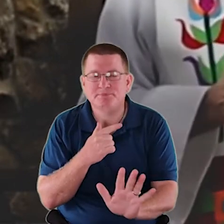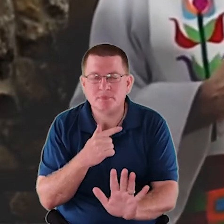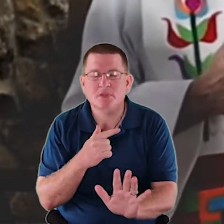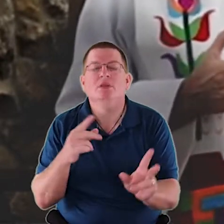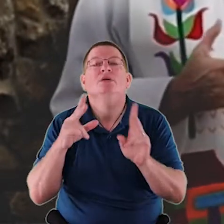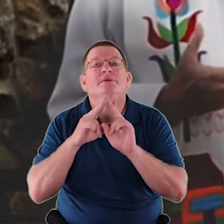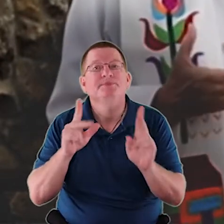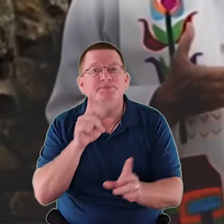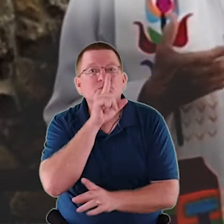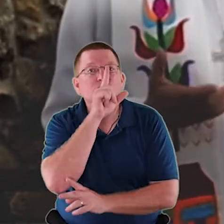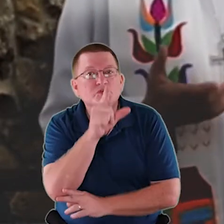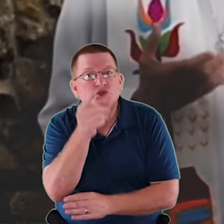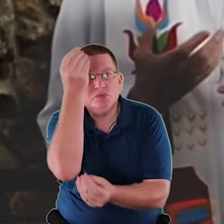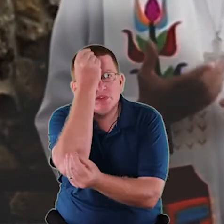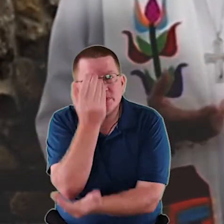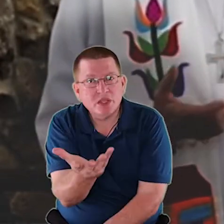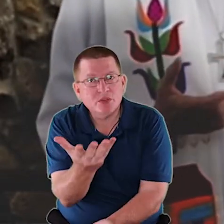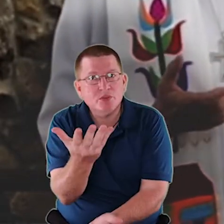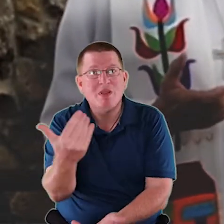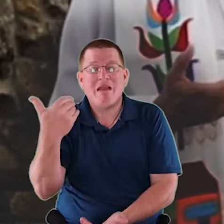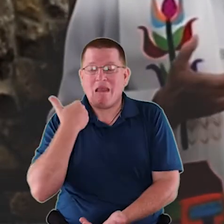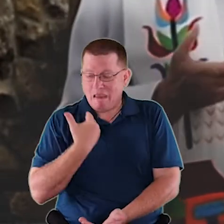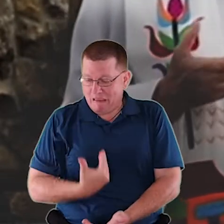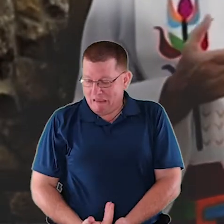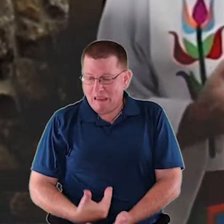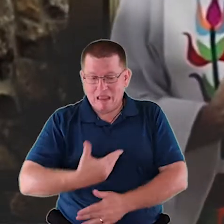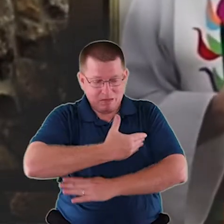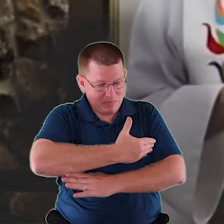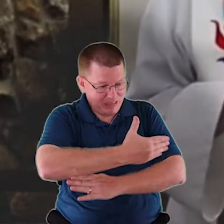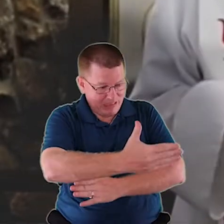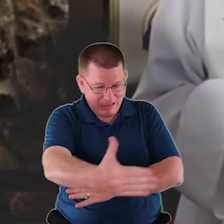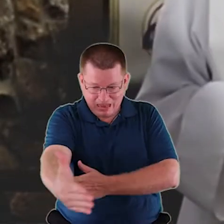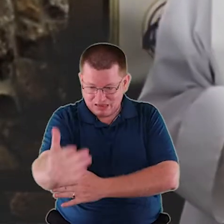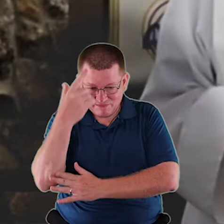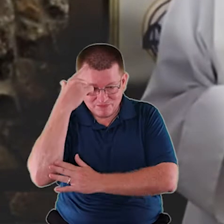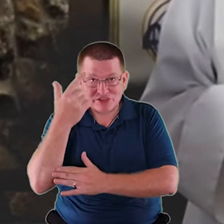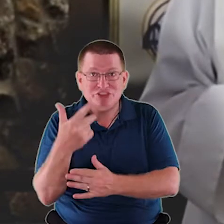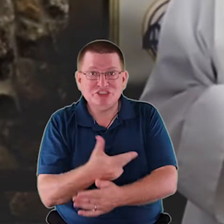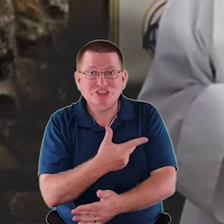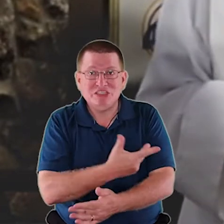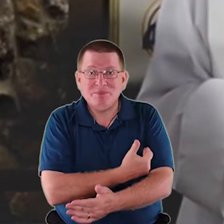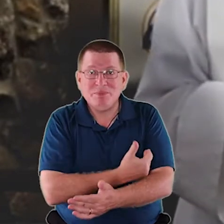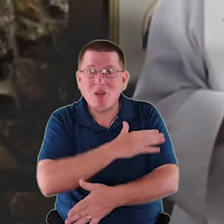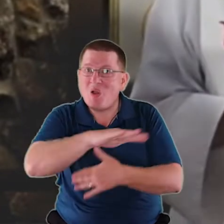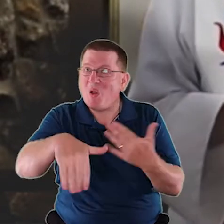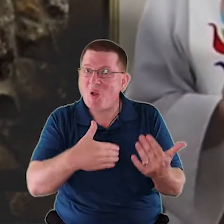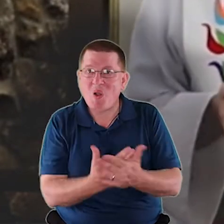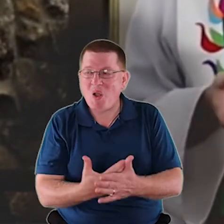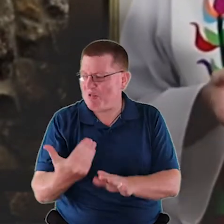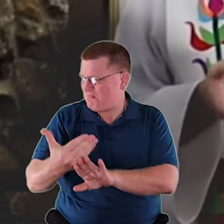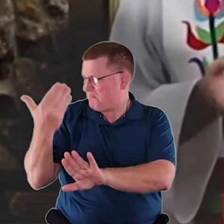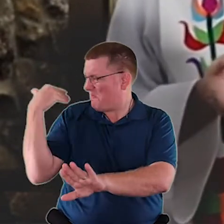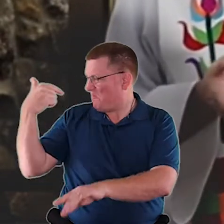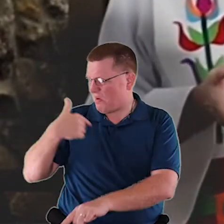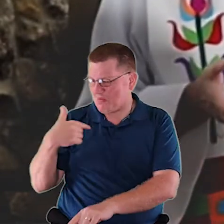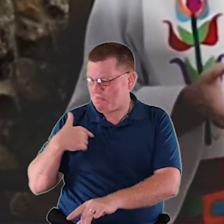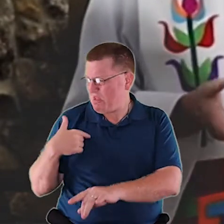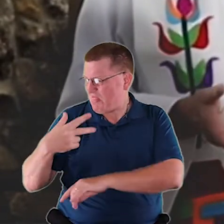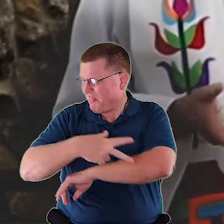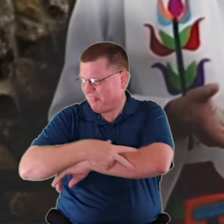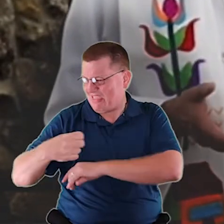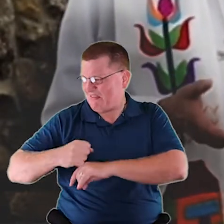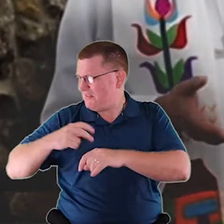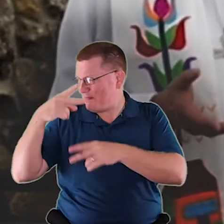to them, "Very truly I tell you, I am the gate for the sheep. All who came before me are thieves